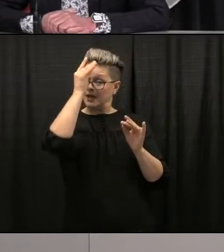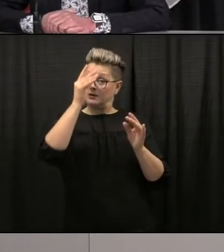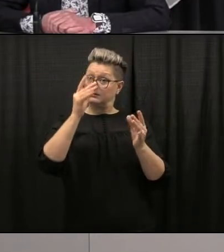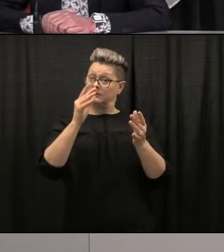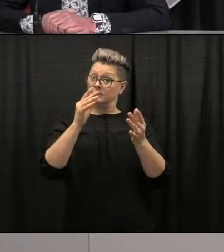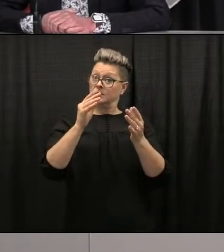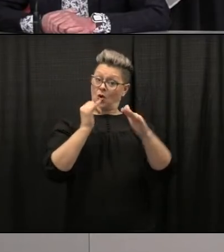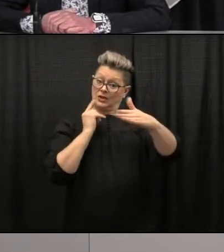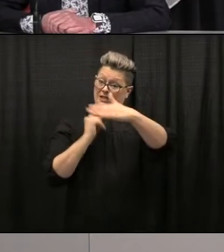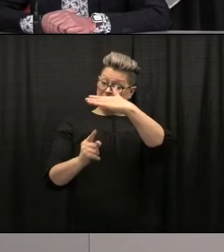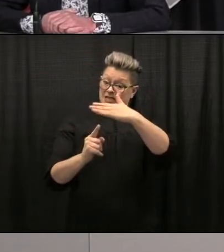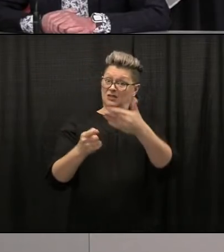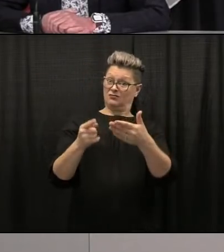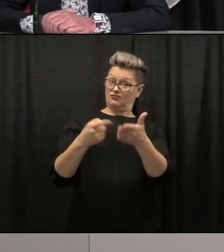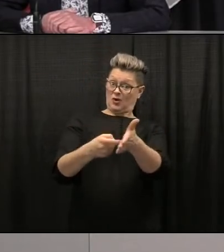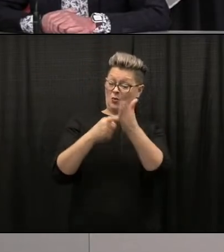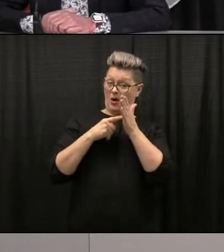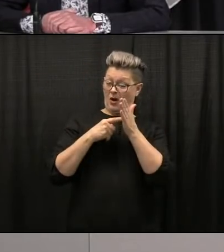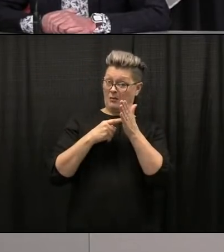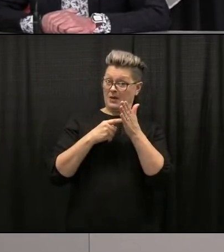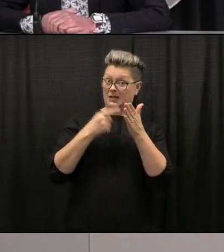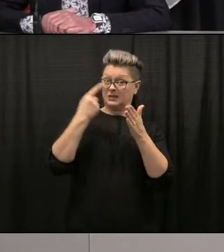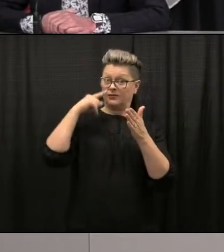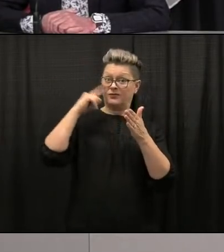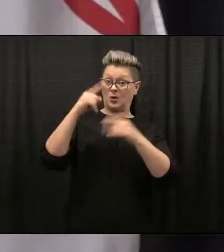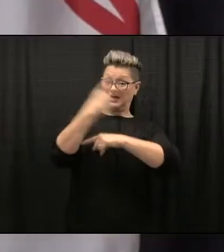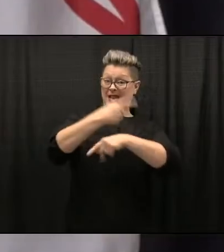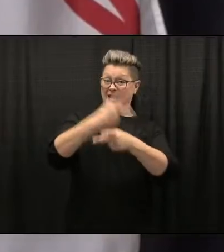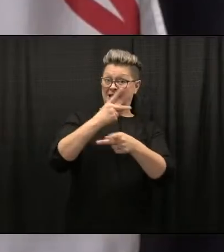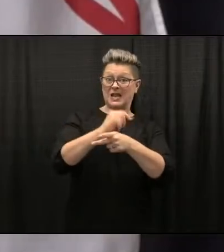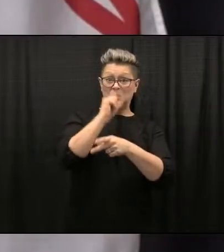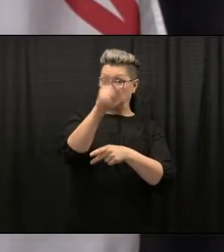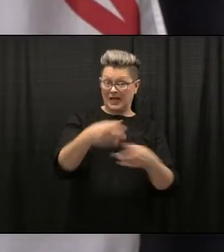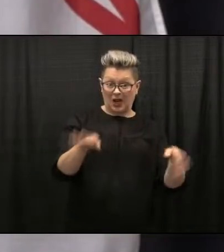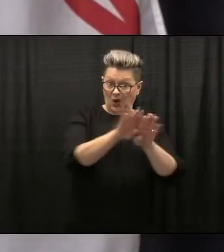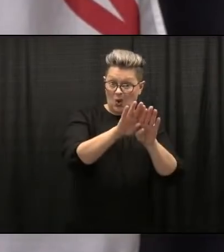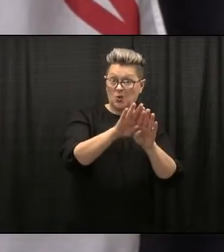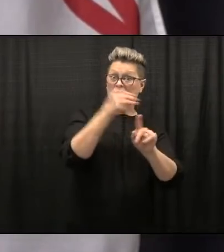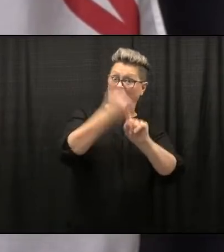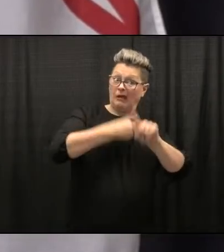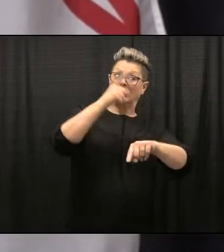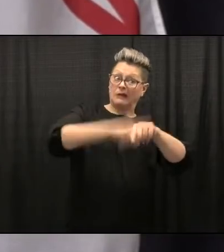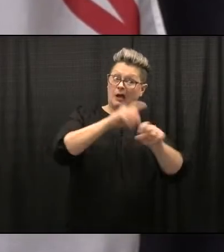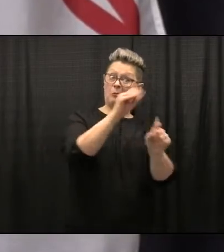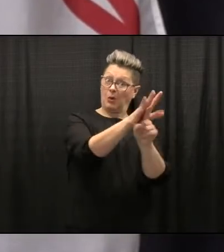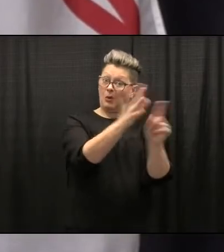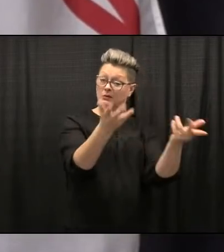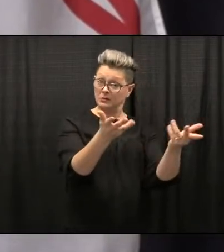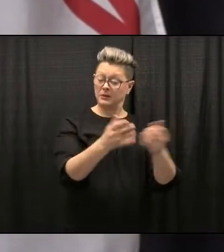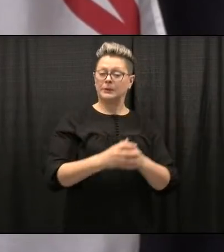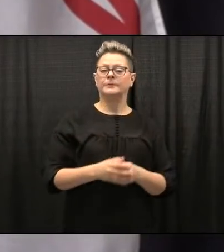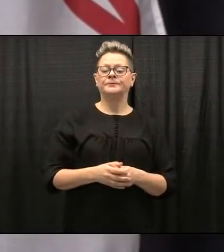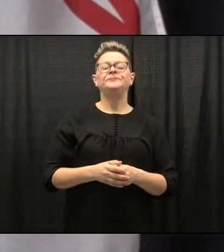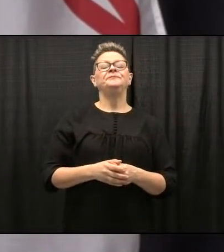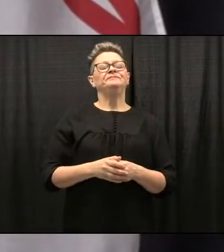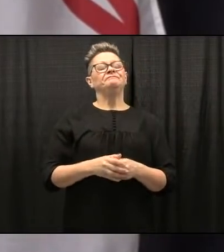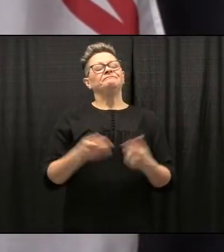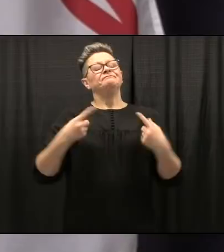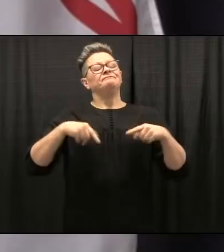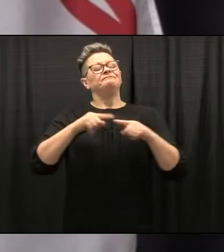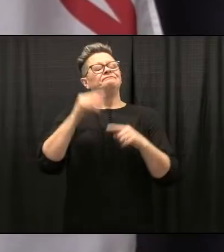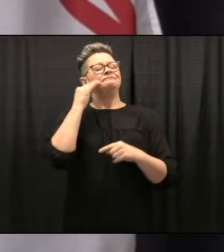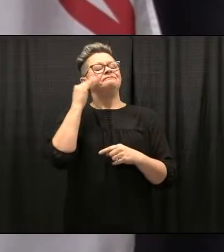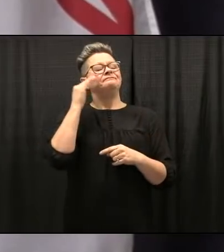so daycares wouldn't have to shut down every time there's an exposure? Yeah, thanks. So we've heard those same concerns as well,